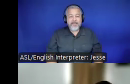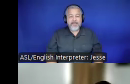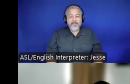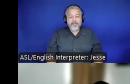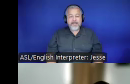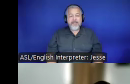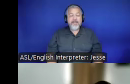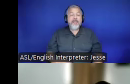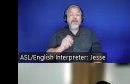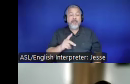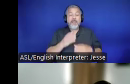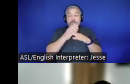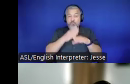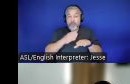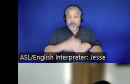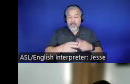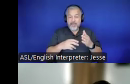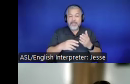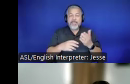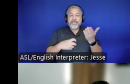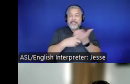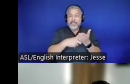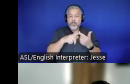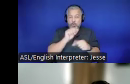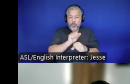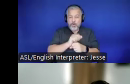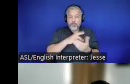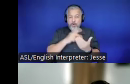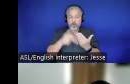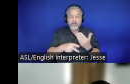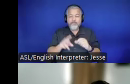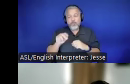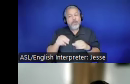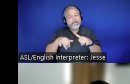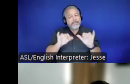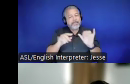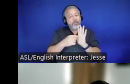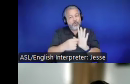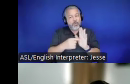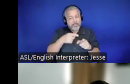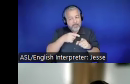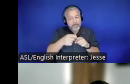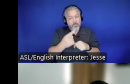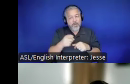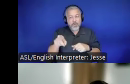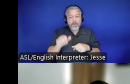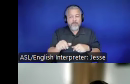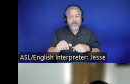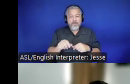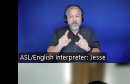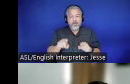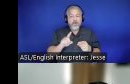So breaking down the Ticket to Work program, WIPA is It's still showing the main one. I think you have to go